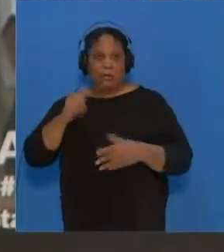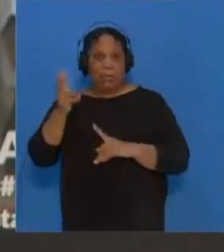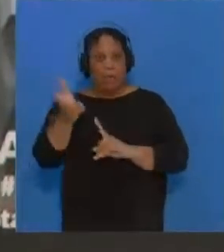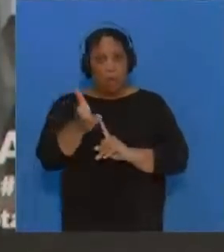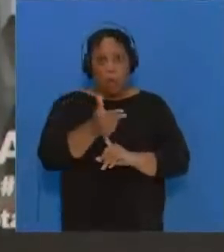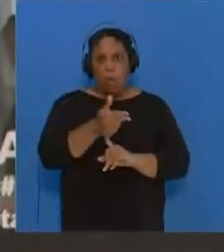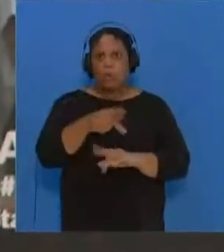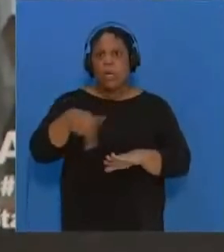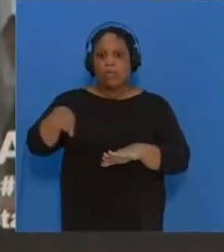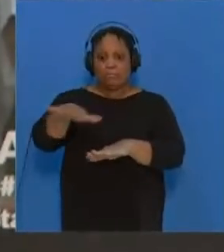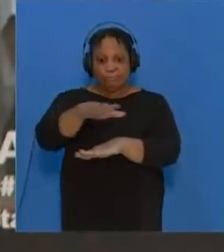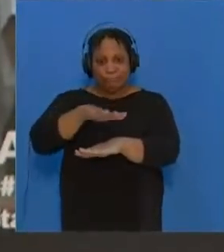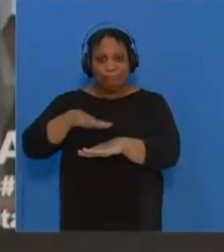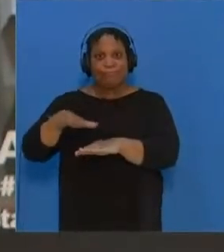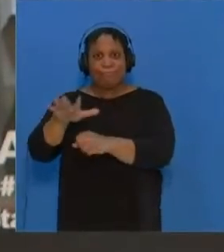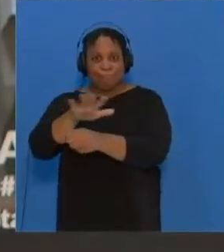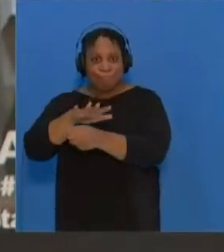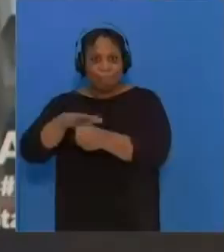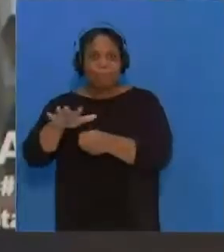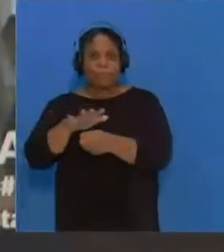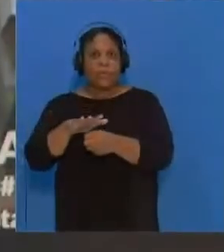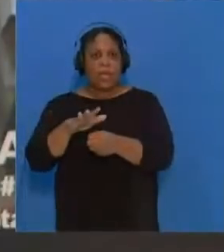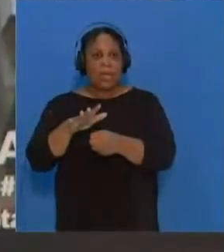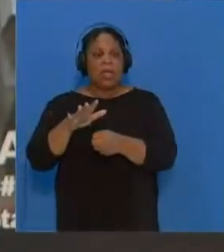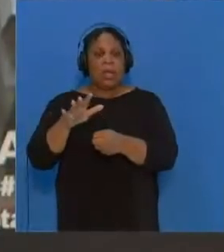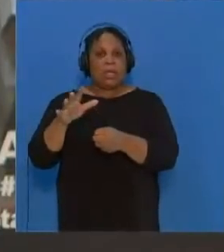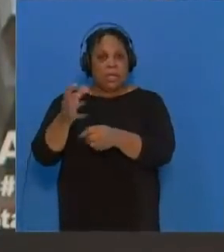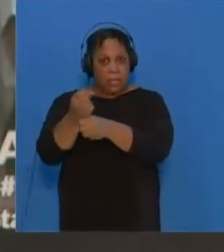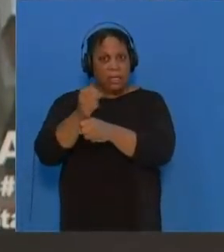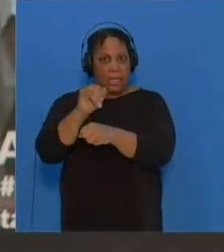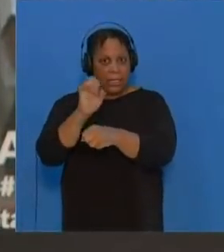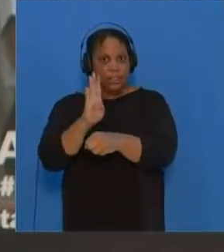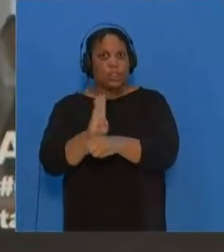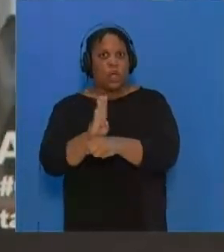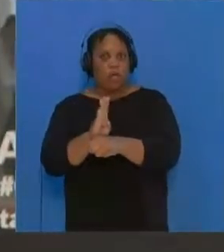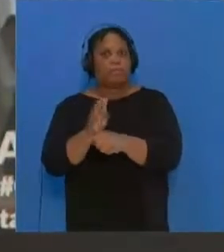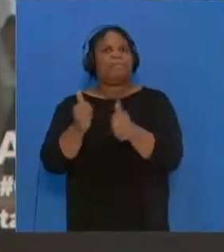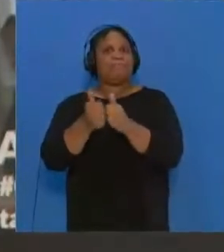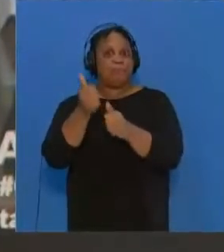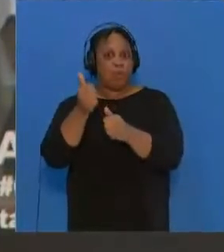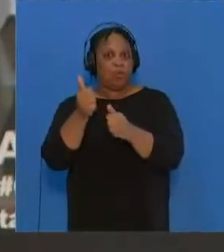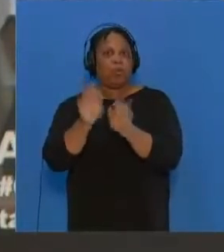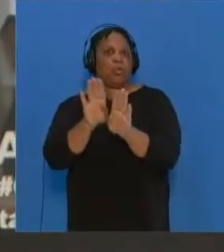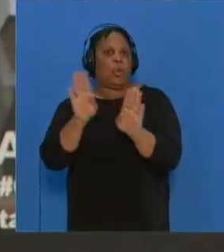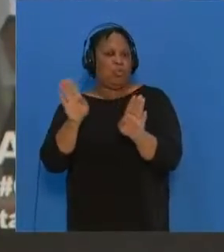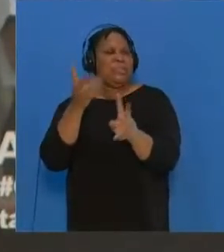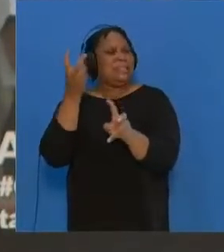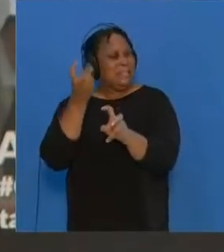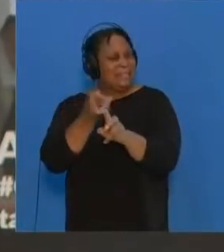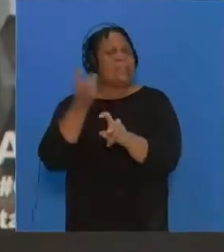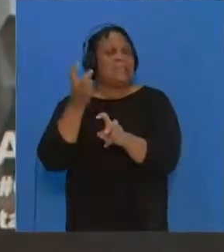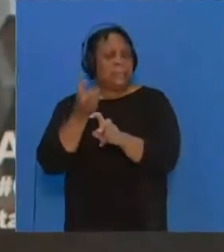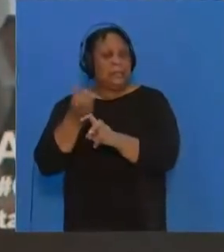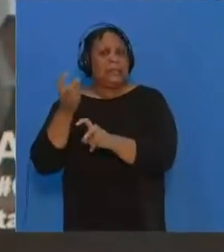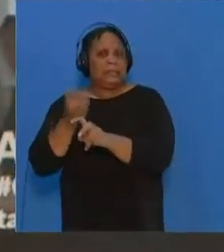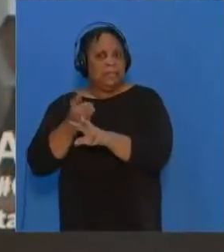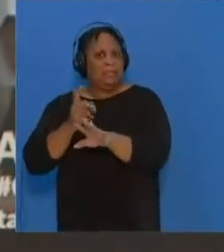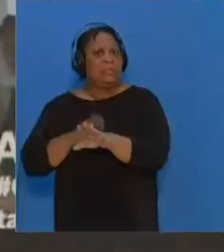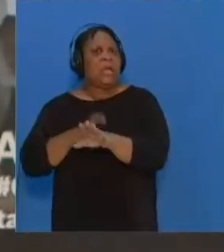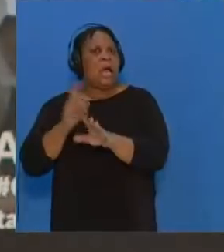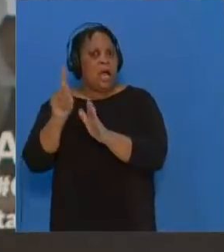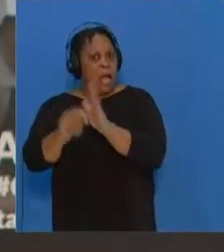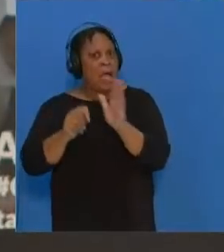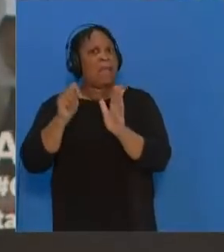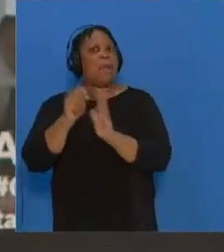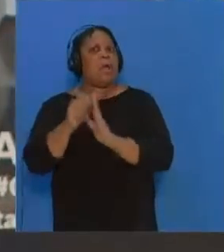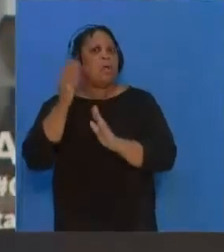hotel properties can be suitably reemployed in those other hotel properties which may be open. So it's going to be a difficult period for us. We always